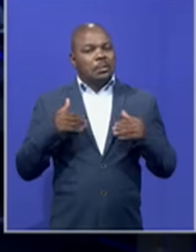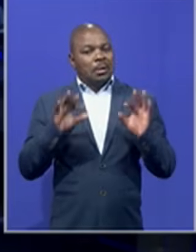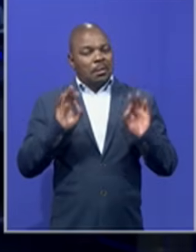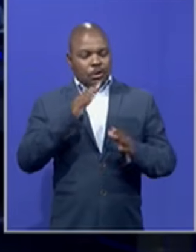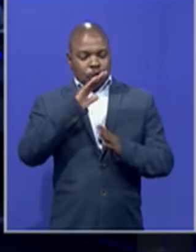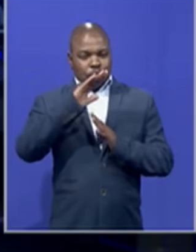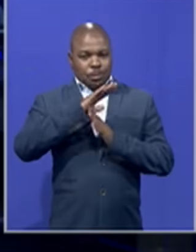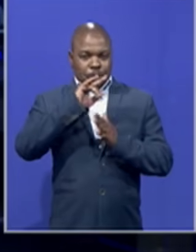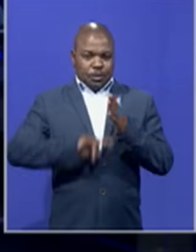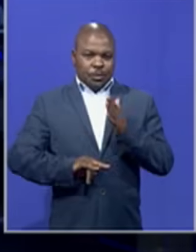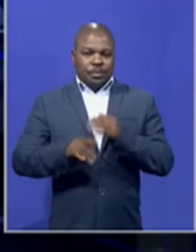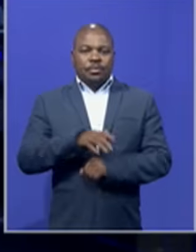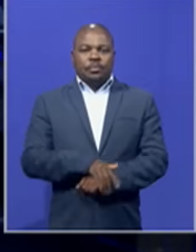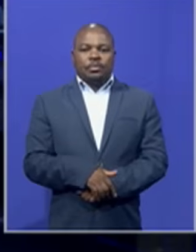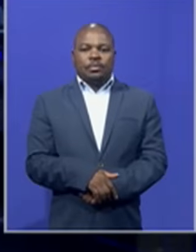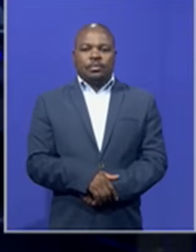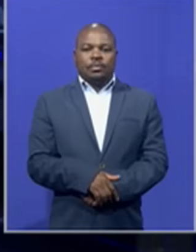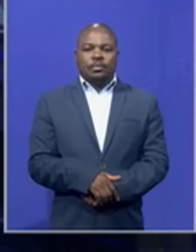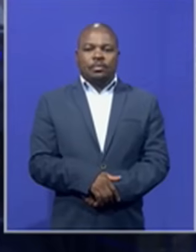dihloho tsa tsona.